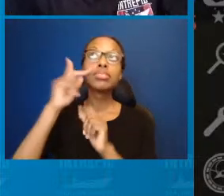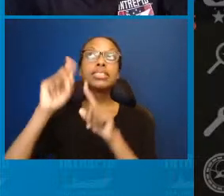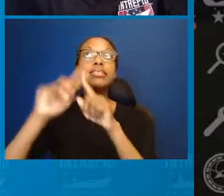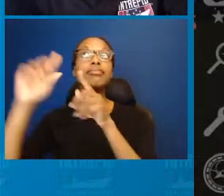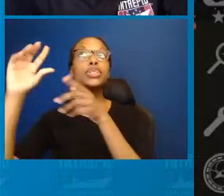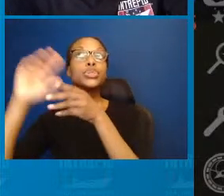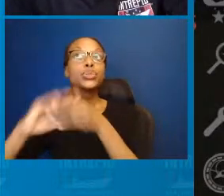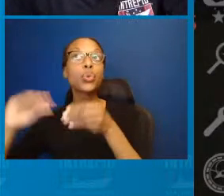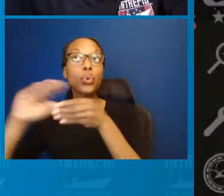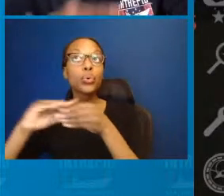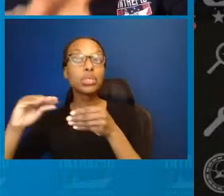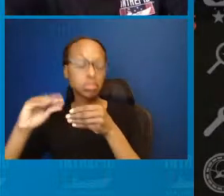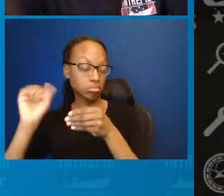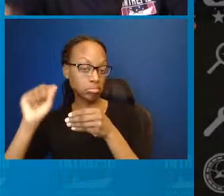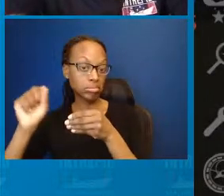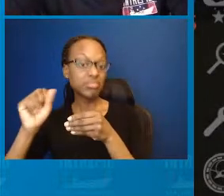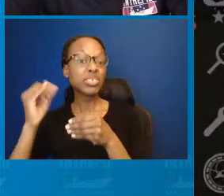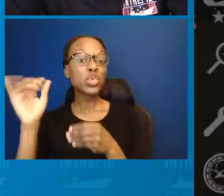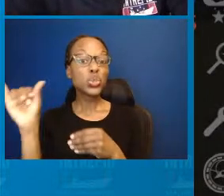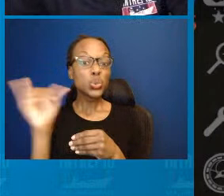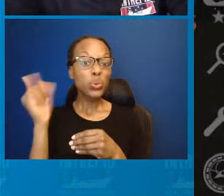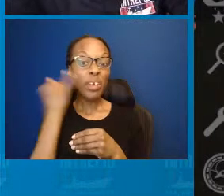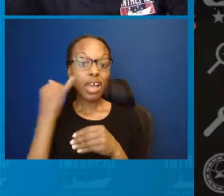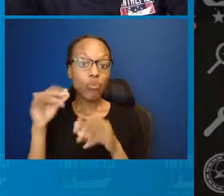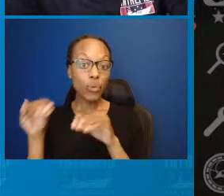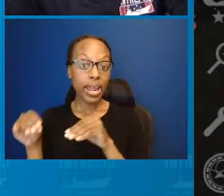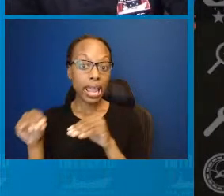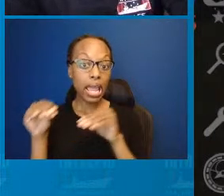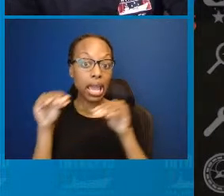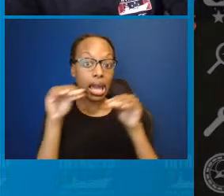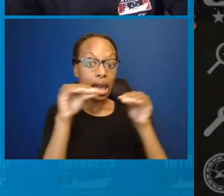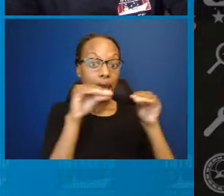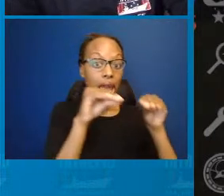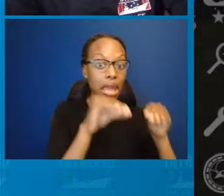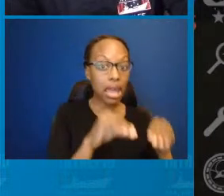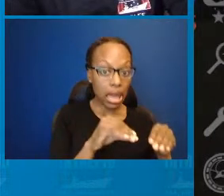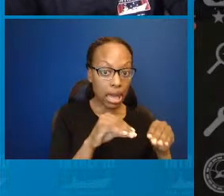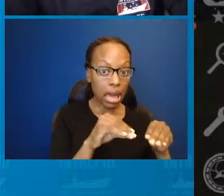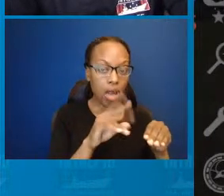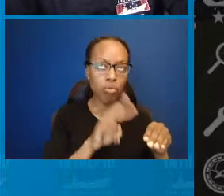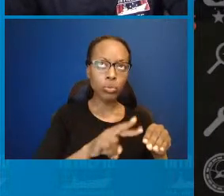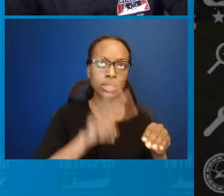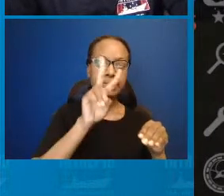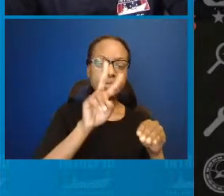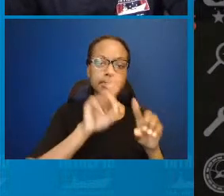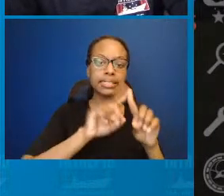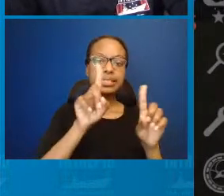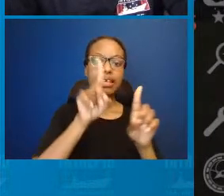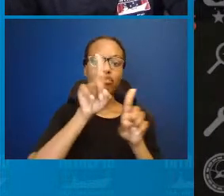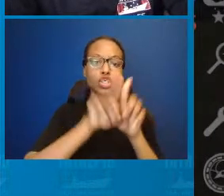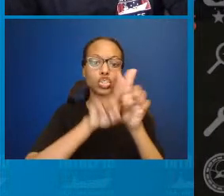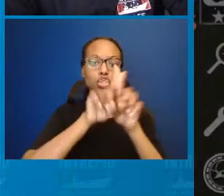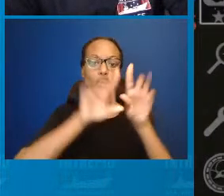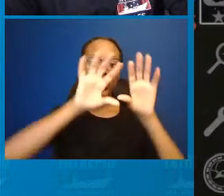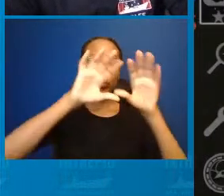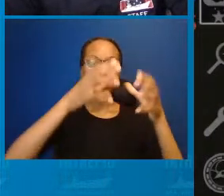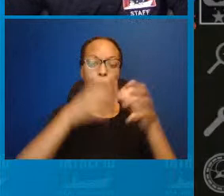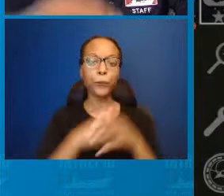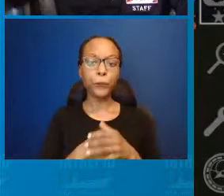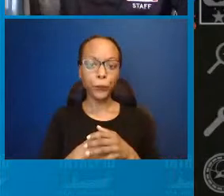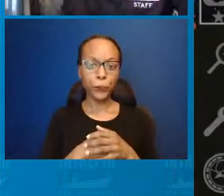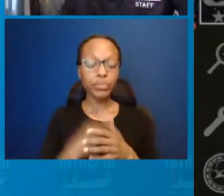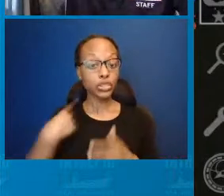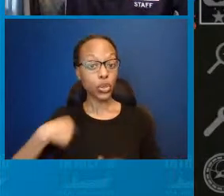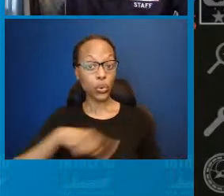only constellations that are out there, right? These are the ones that we can see if you live on the Northern Hemisphere, right? If